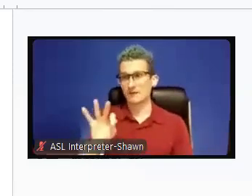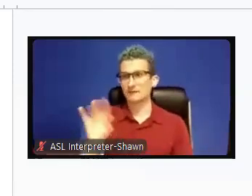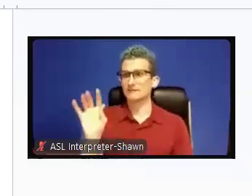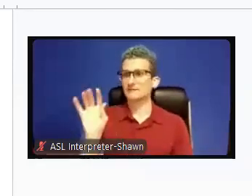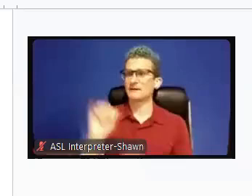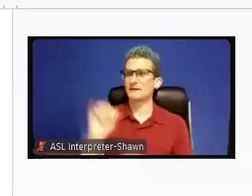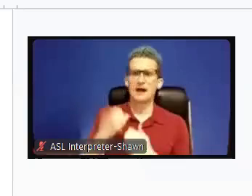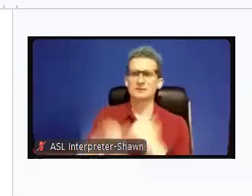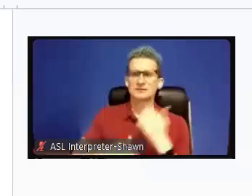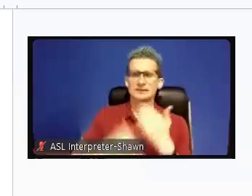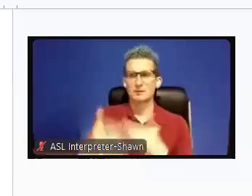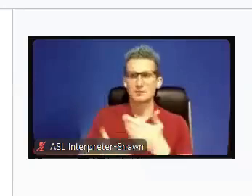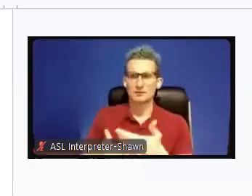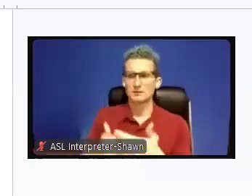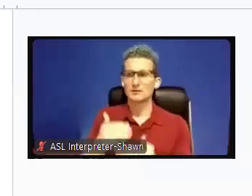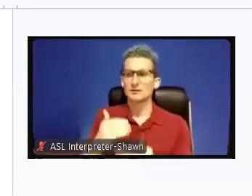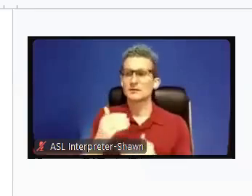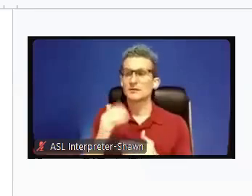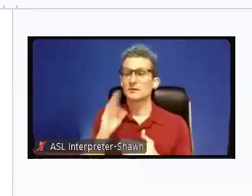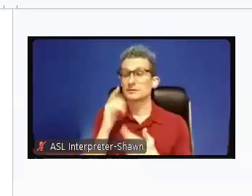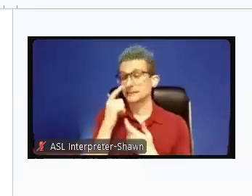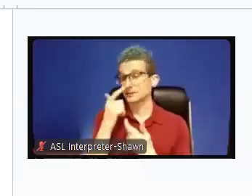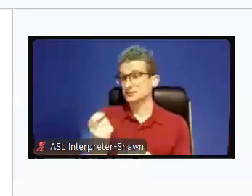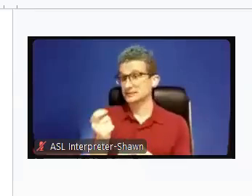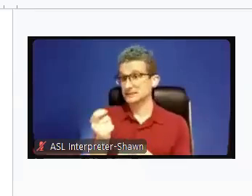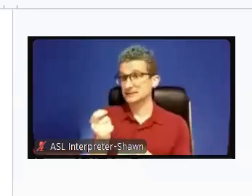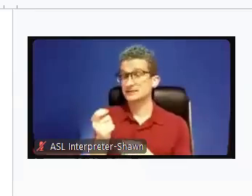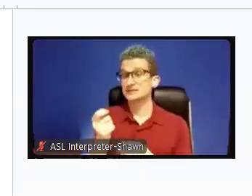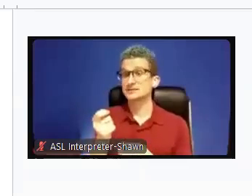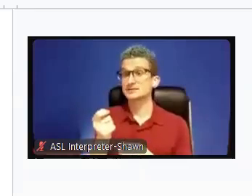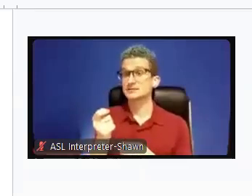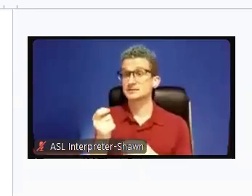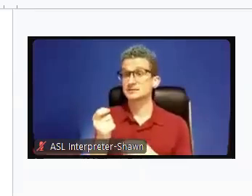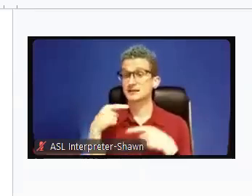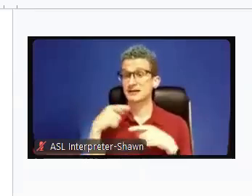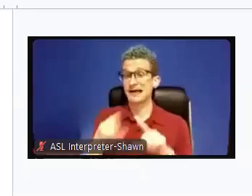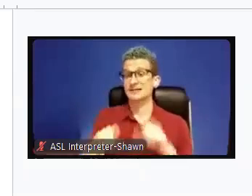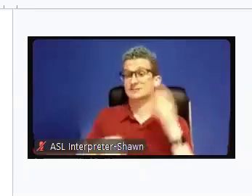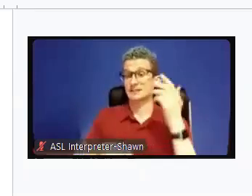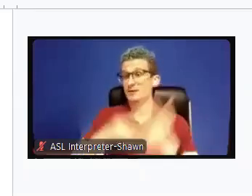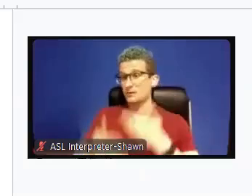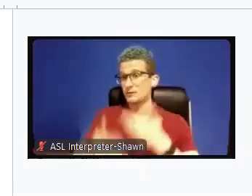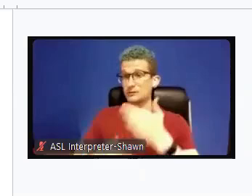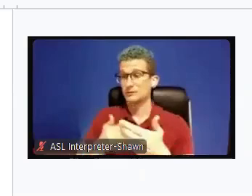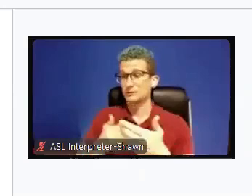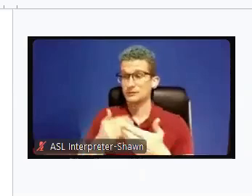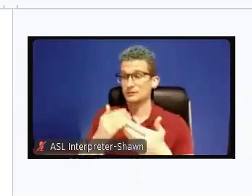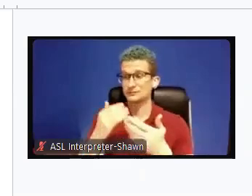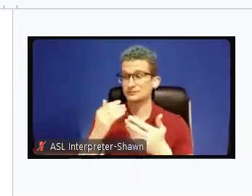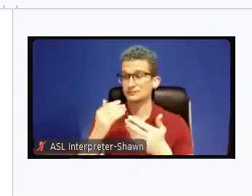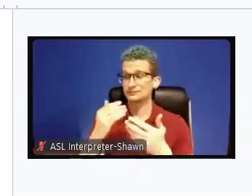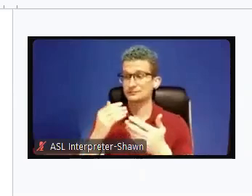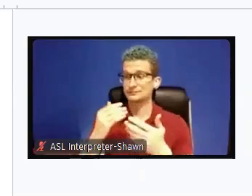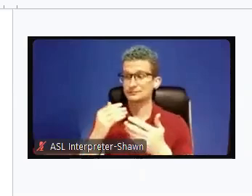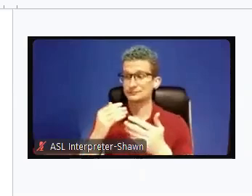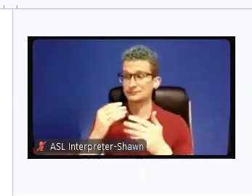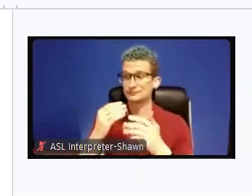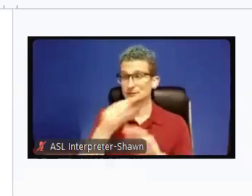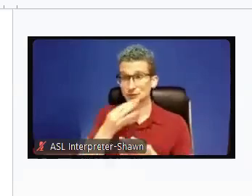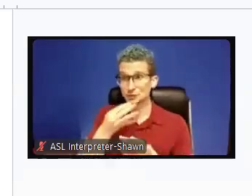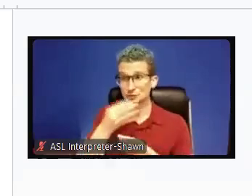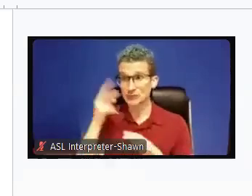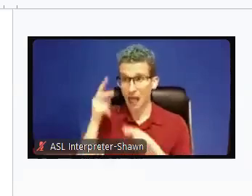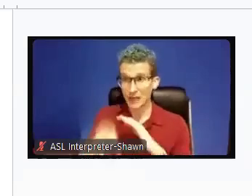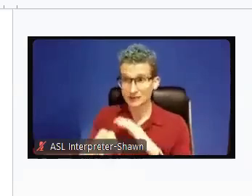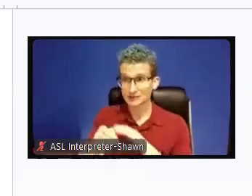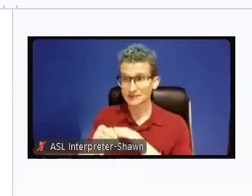that's going to be interesting as we go through the pending cuts that are coming through to those, right? It'll be even